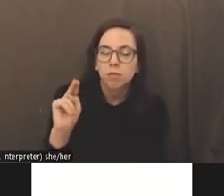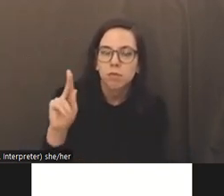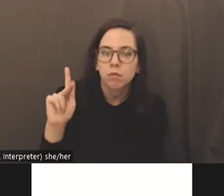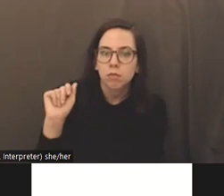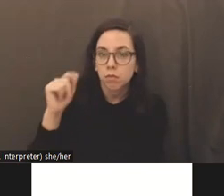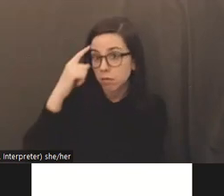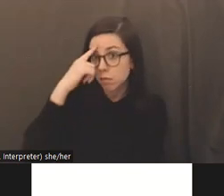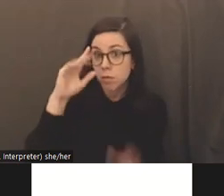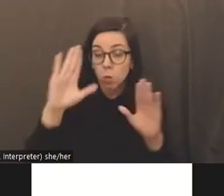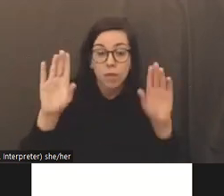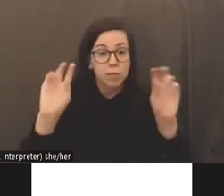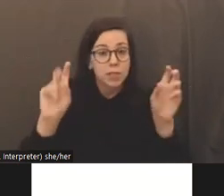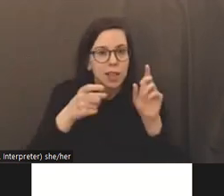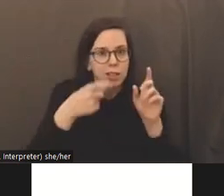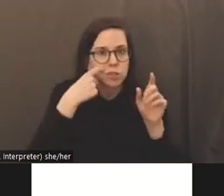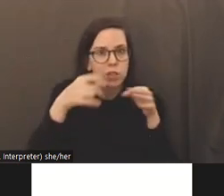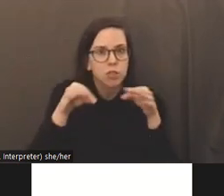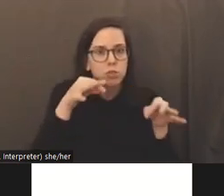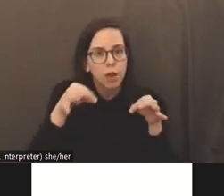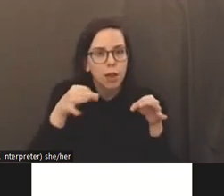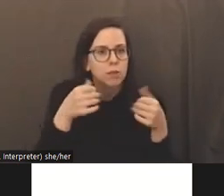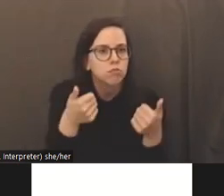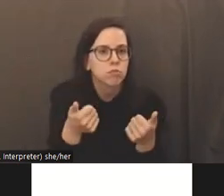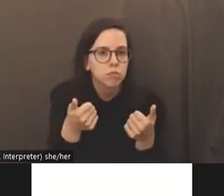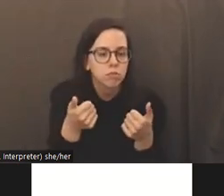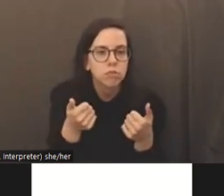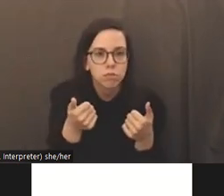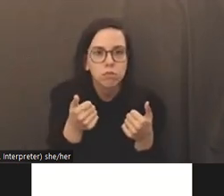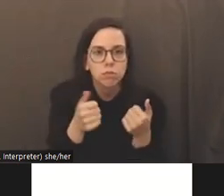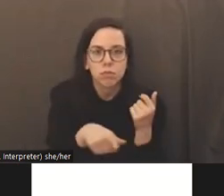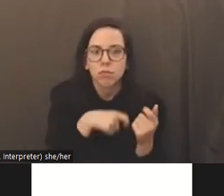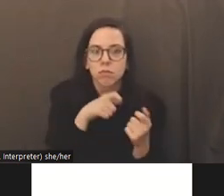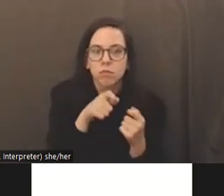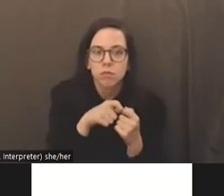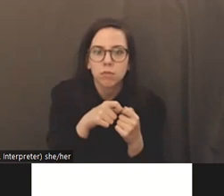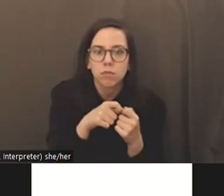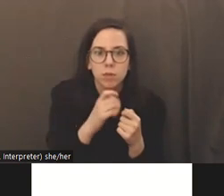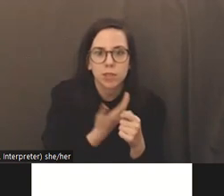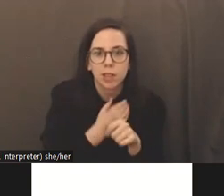title because what you just described is exactly what we do.